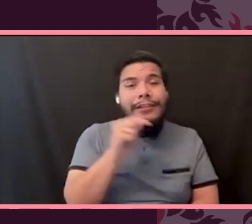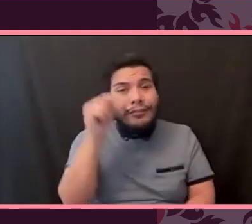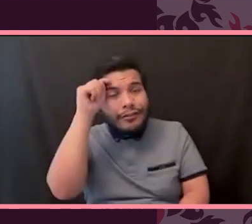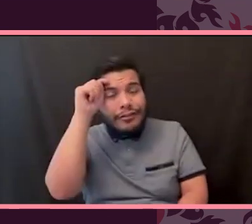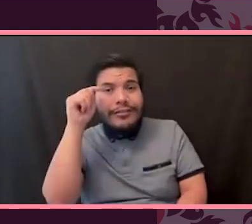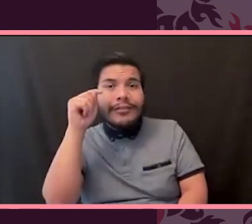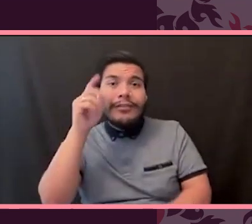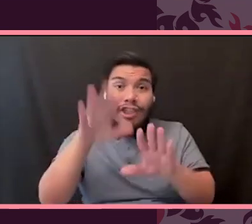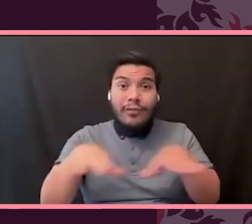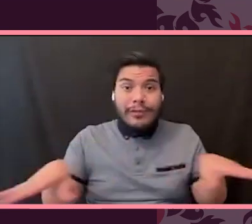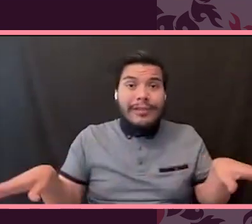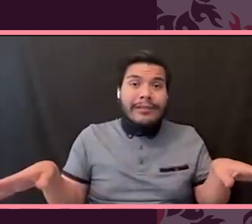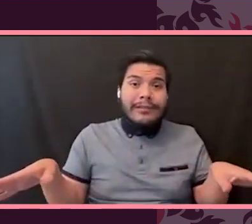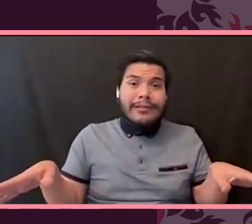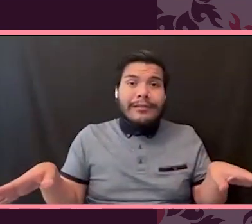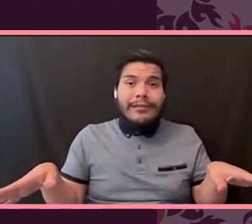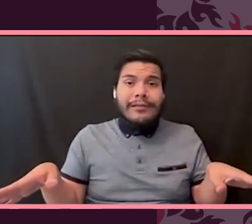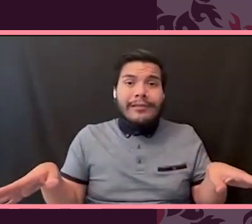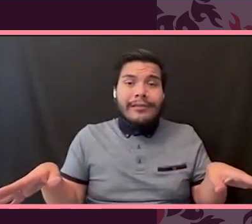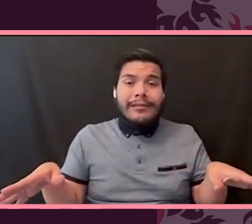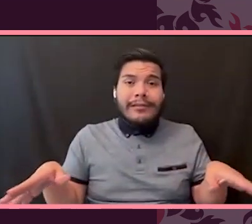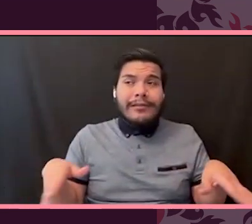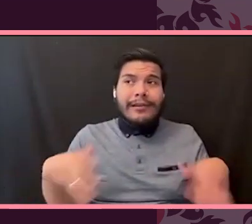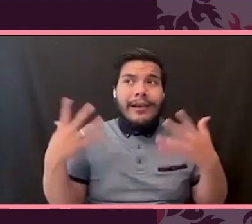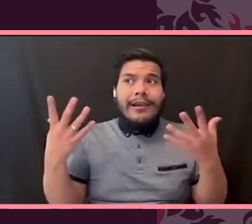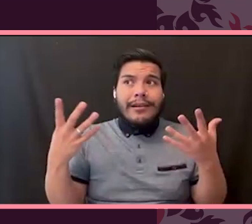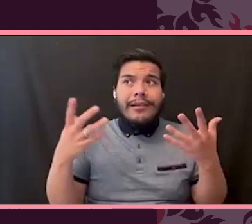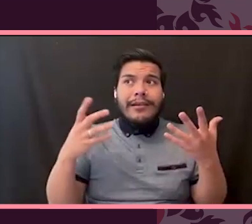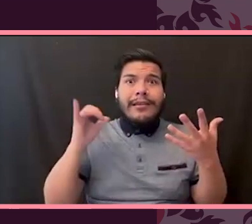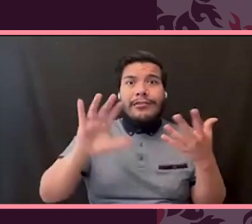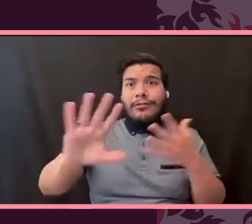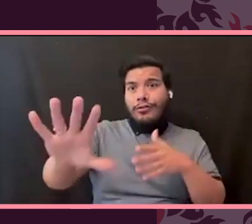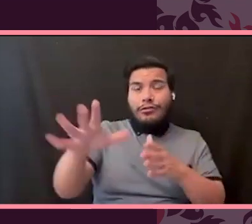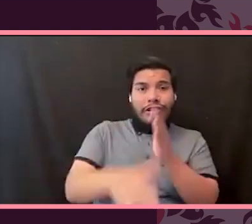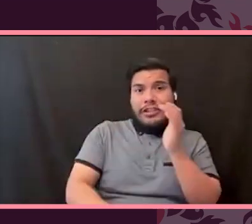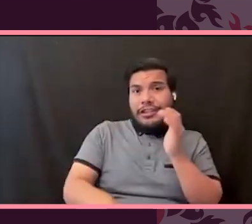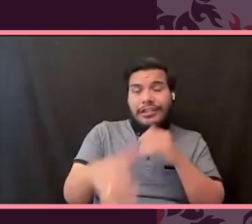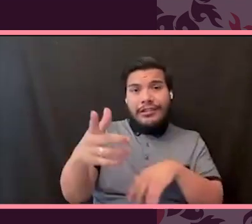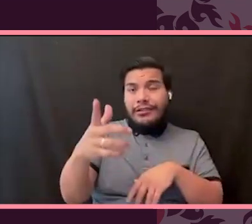teenagers, to children. And that's your shit to work through.